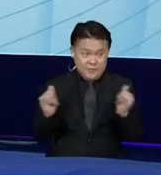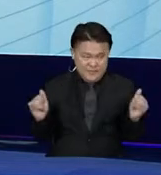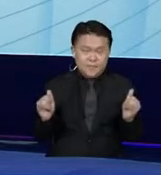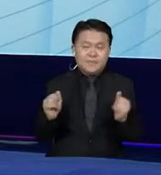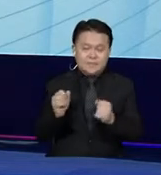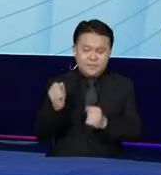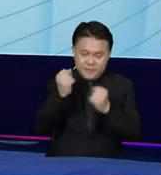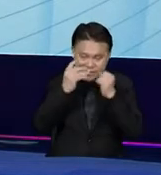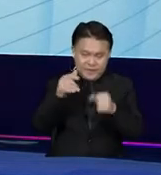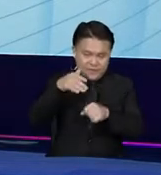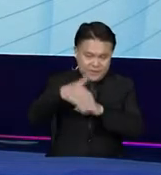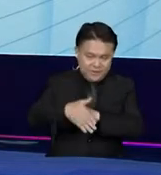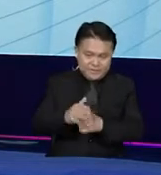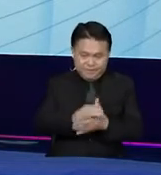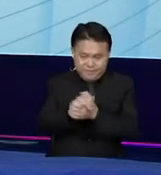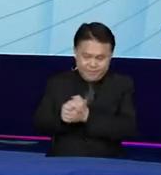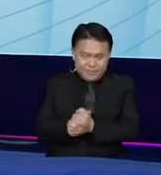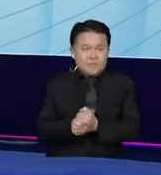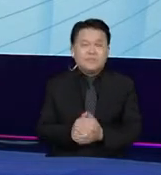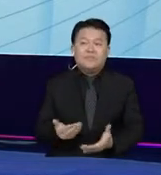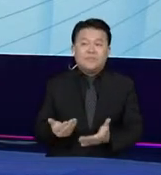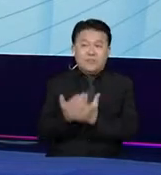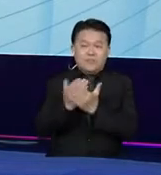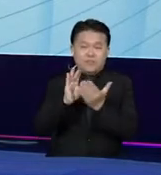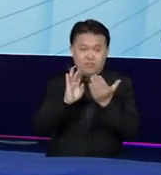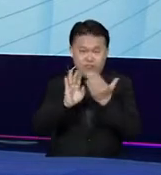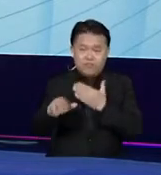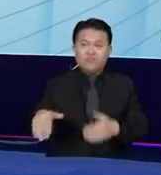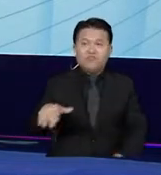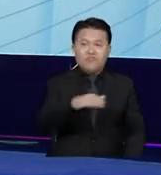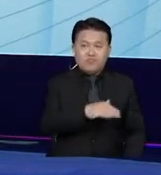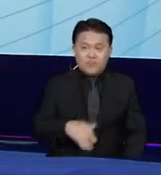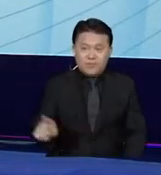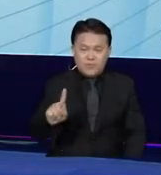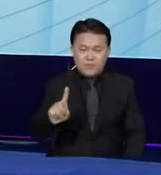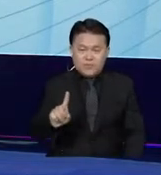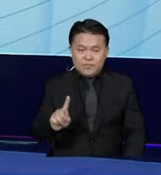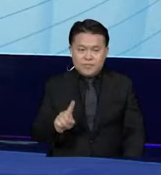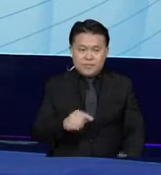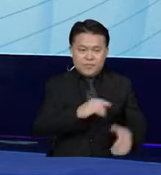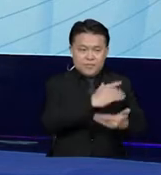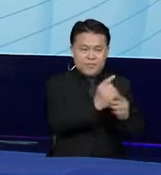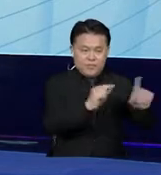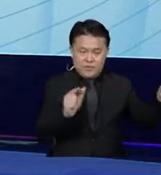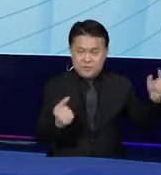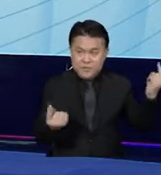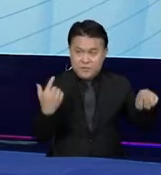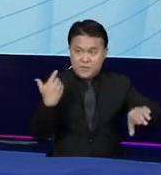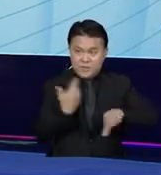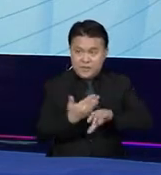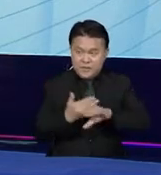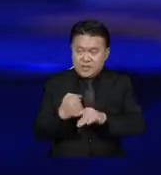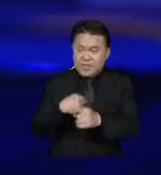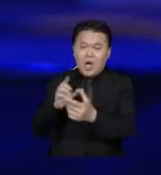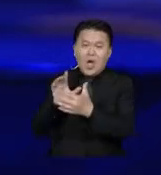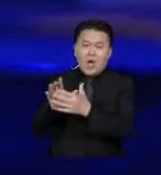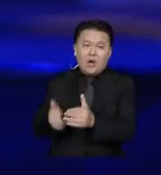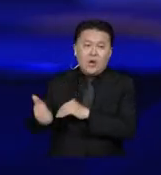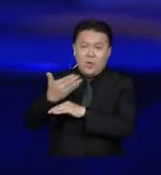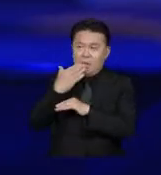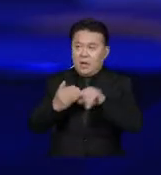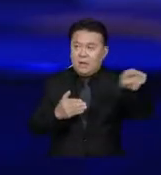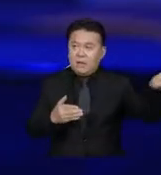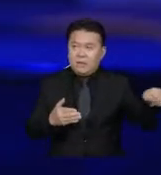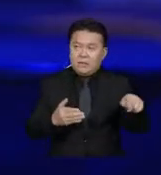minds connected, and our form of friendliness allowed us to cooperate and succeed where other human species could not.